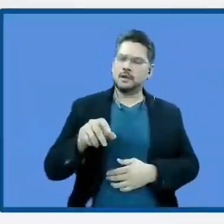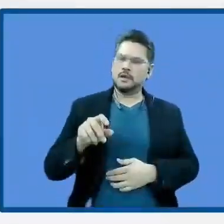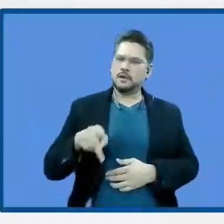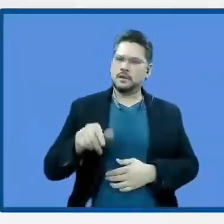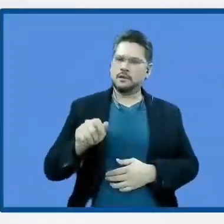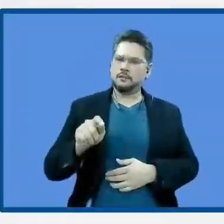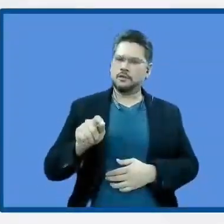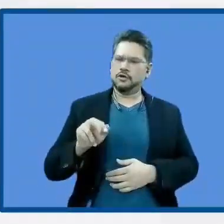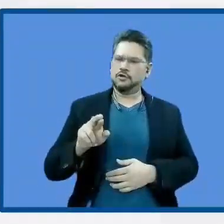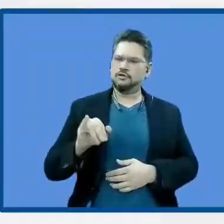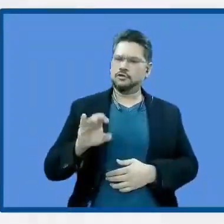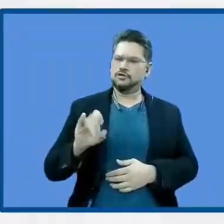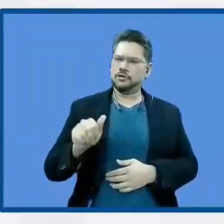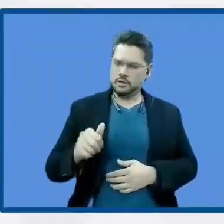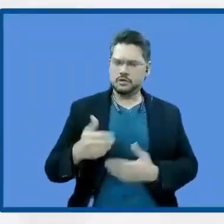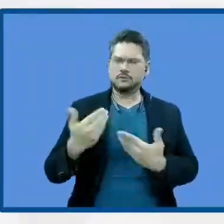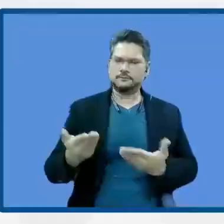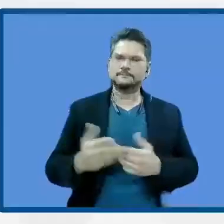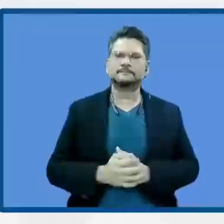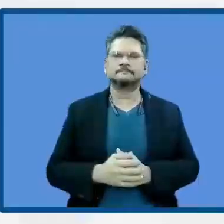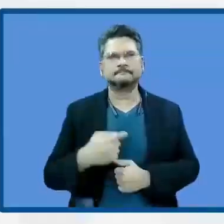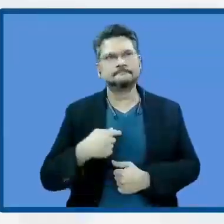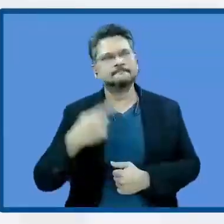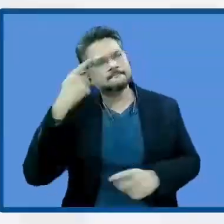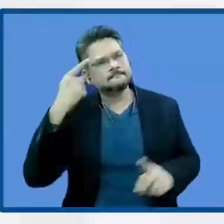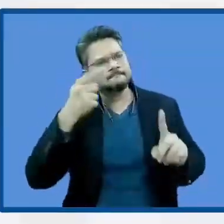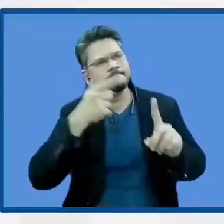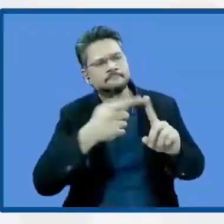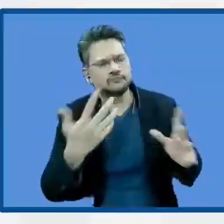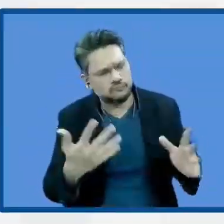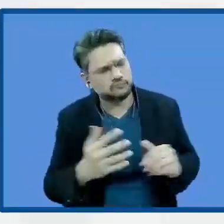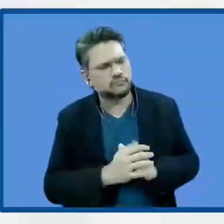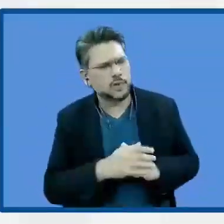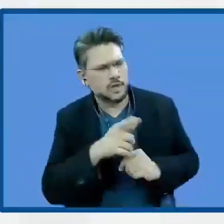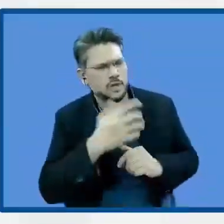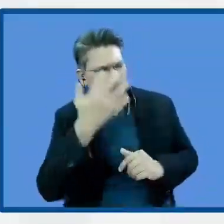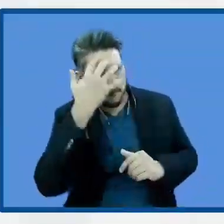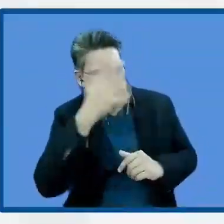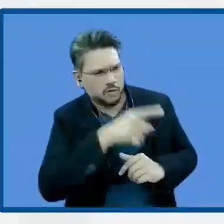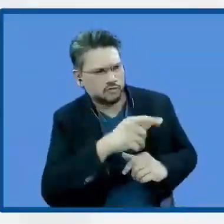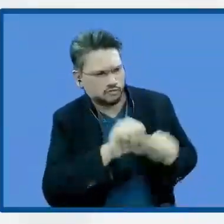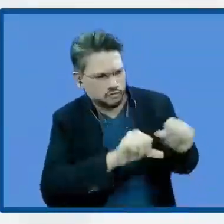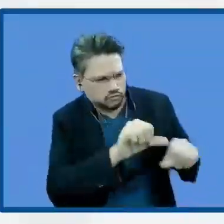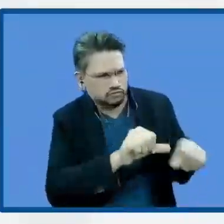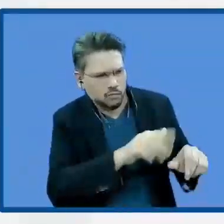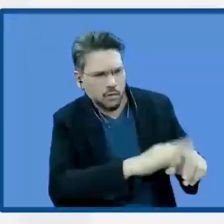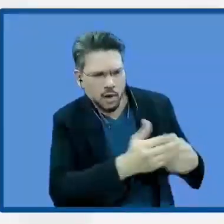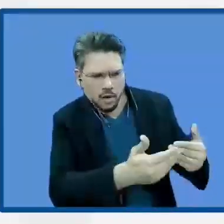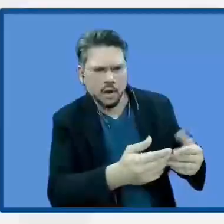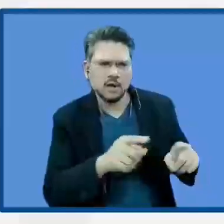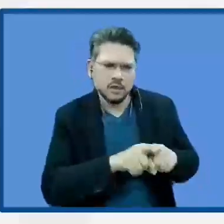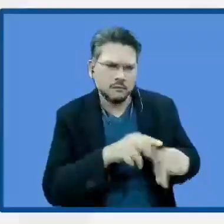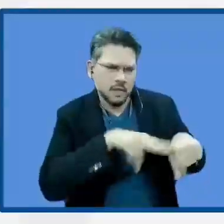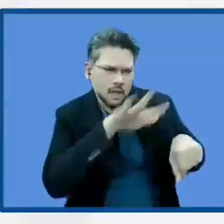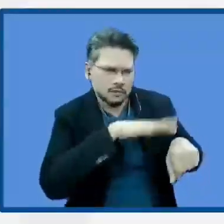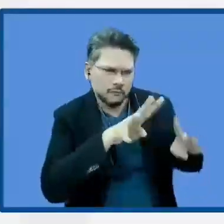to strengthen these governance process, but not only thinking in national frameworks, but we also have to